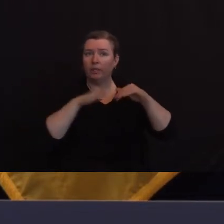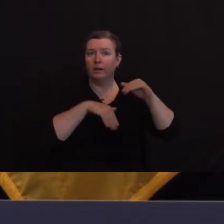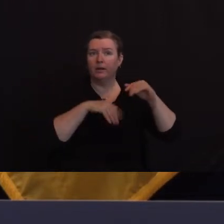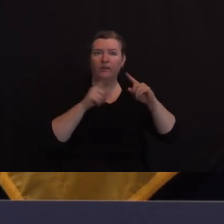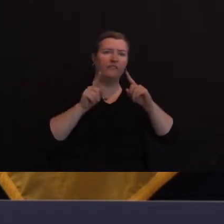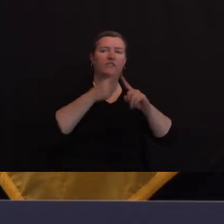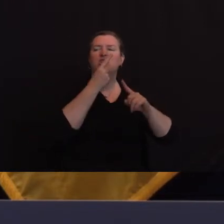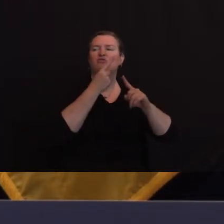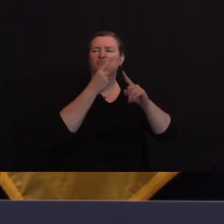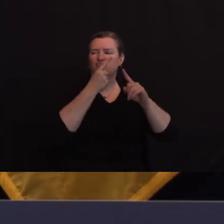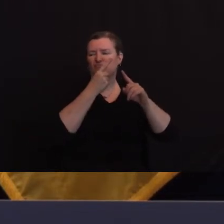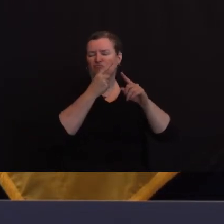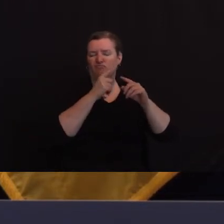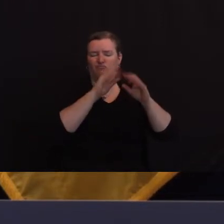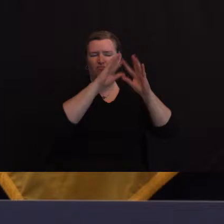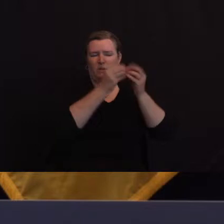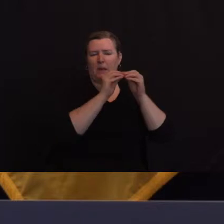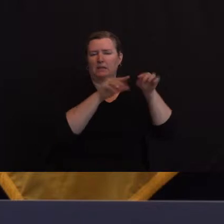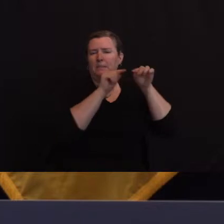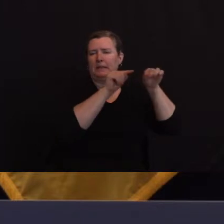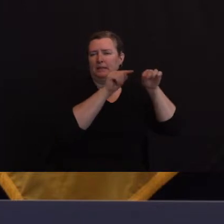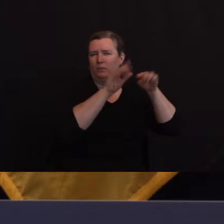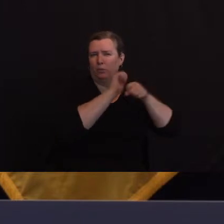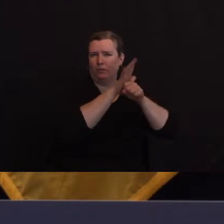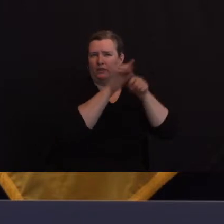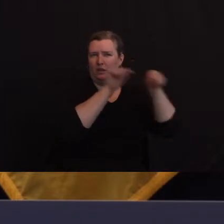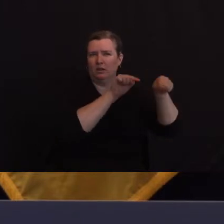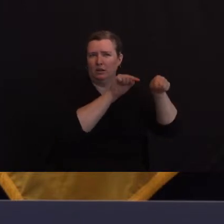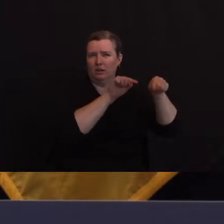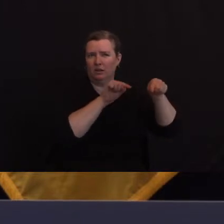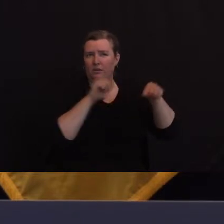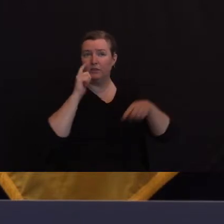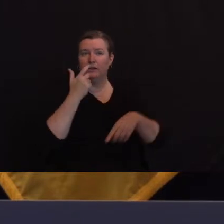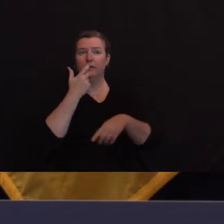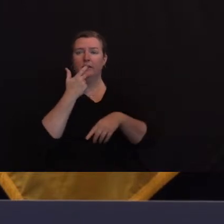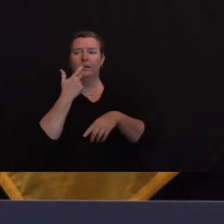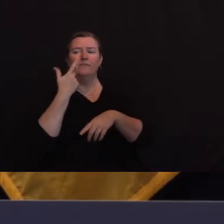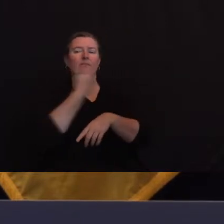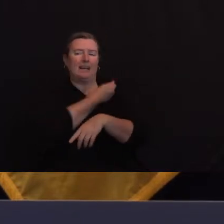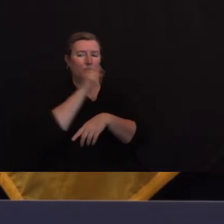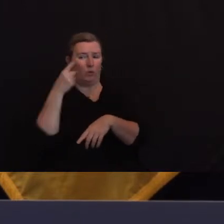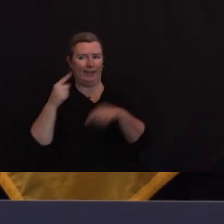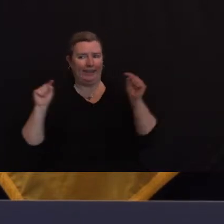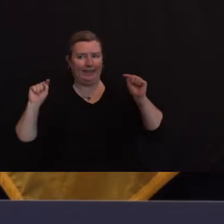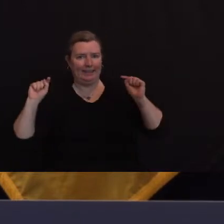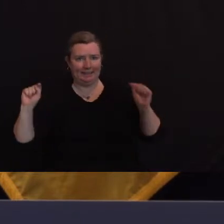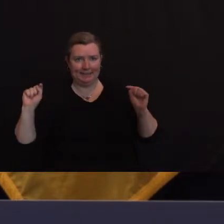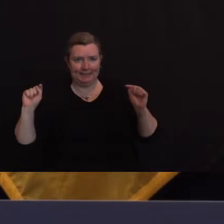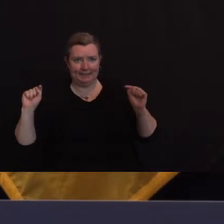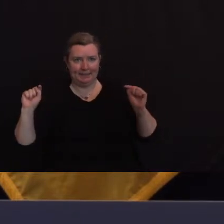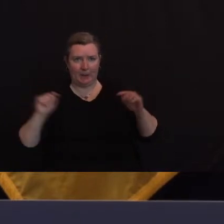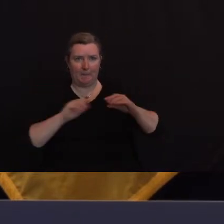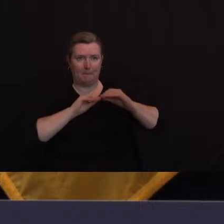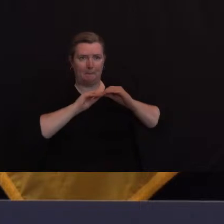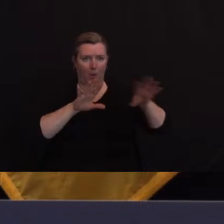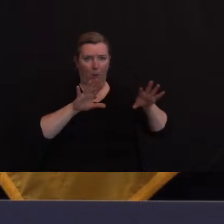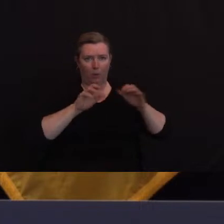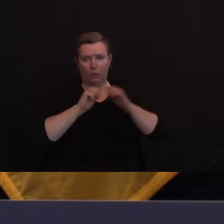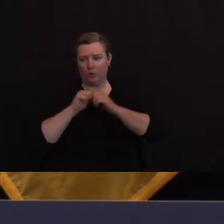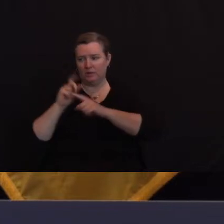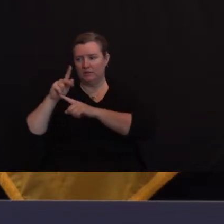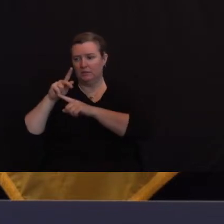among vaccinated individuals? And then Judy, anything you want to add to either that or the testing regime